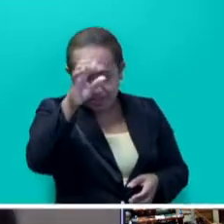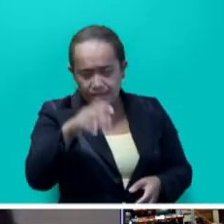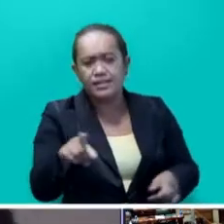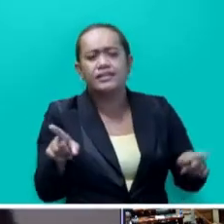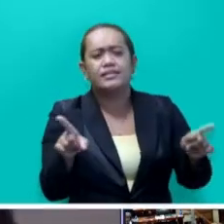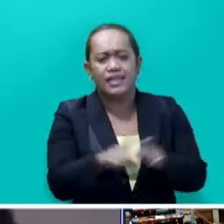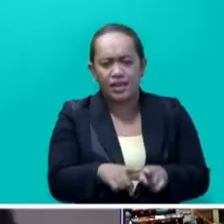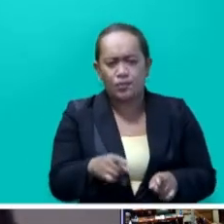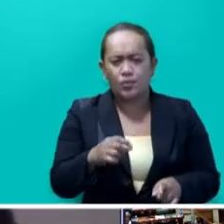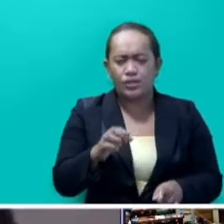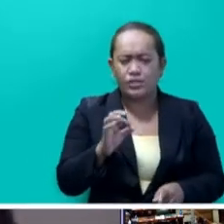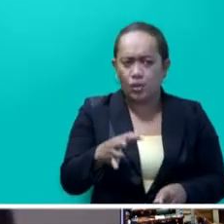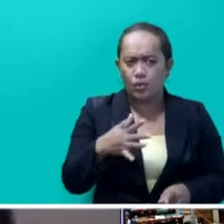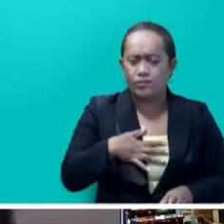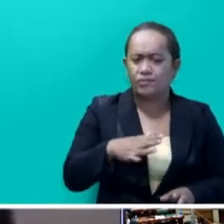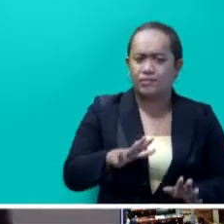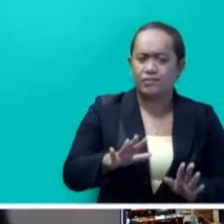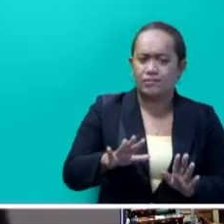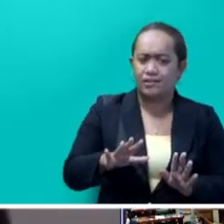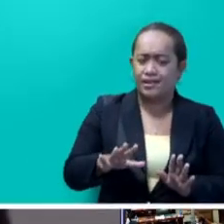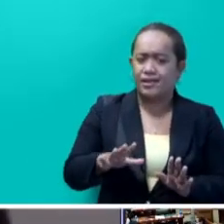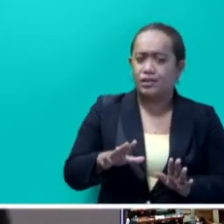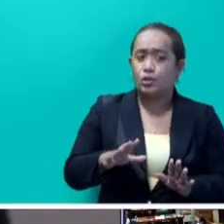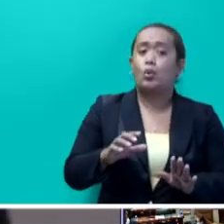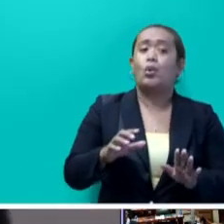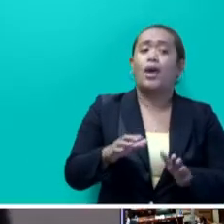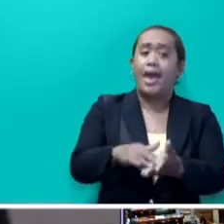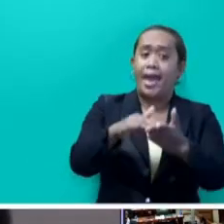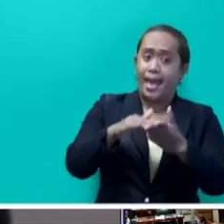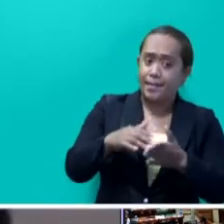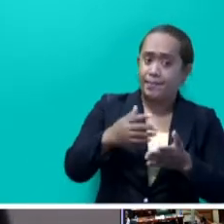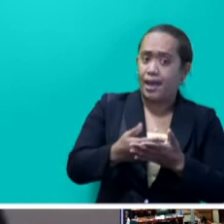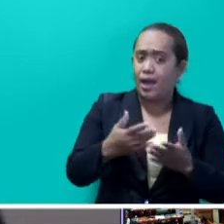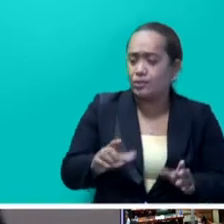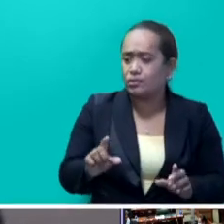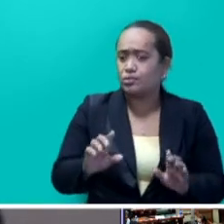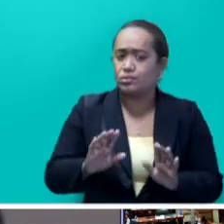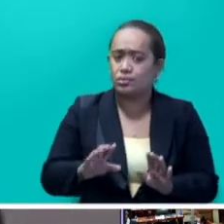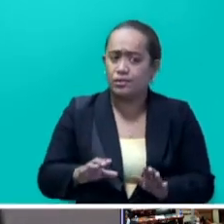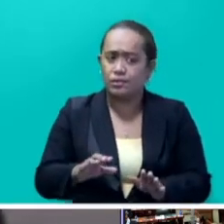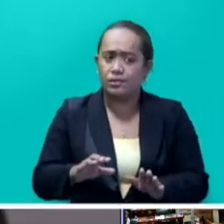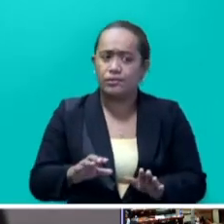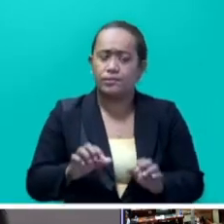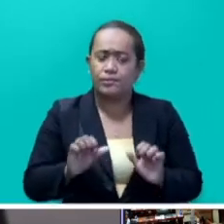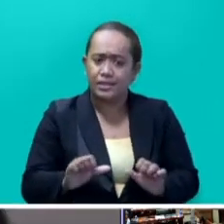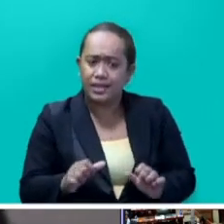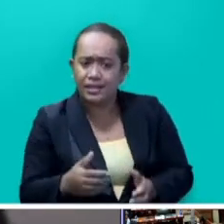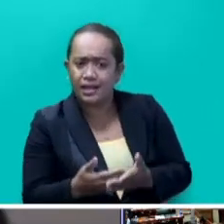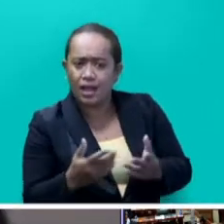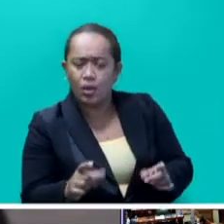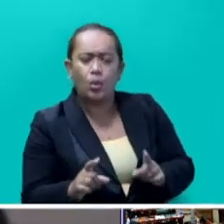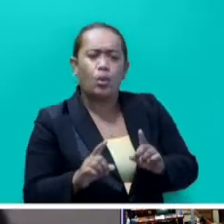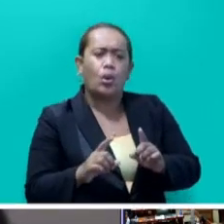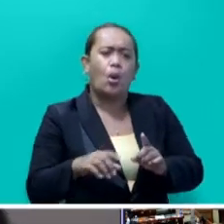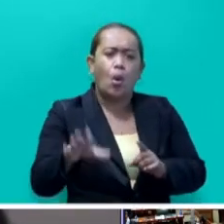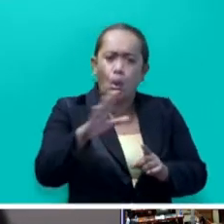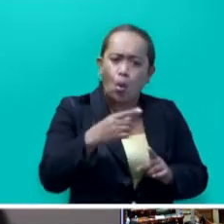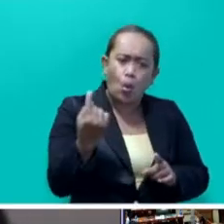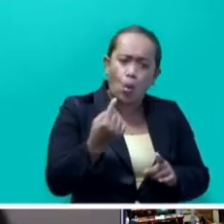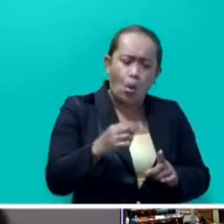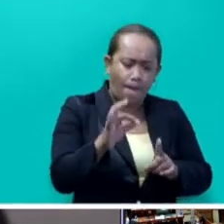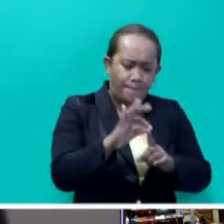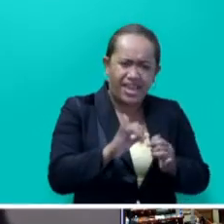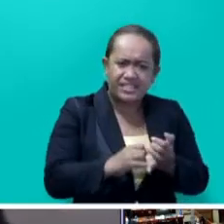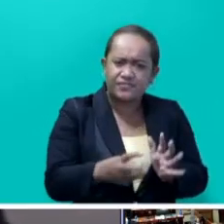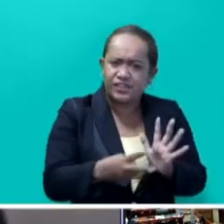deterrent, I mean, you shouldn't complain about a deterrent. We need to have a compliant society. We need to have compliant drivers within the PSV regime. We need to